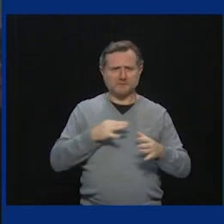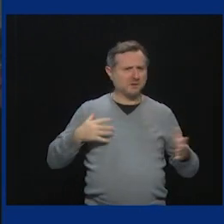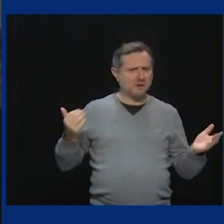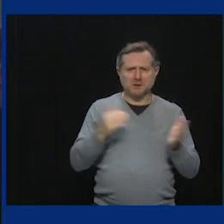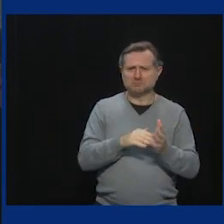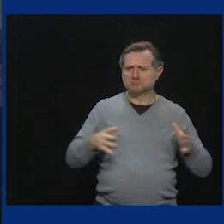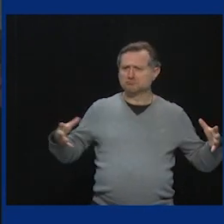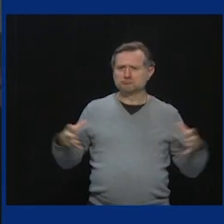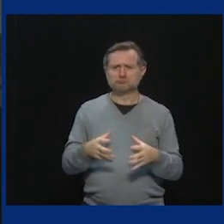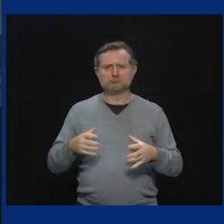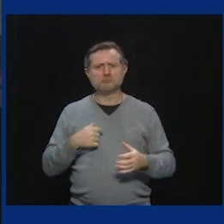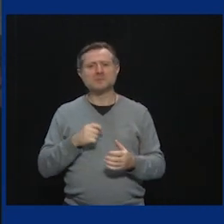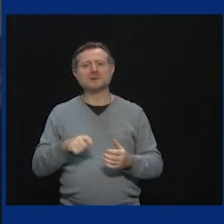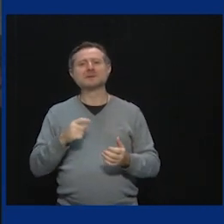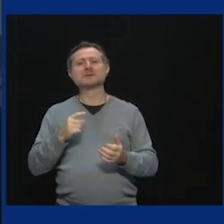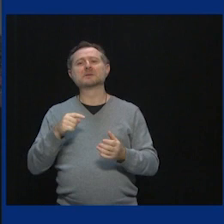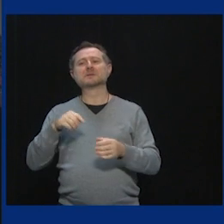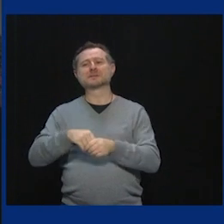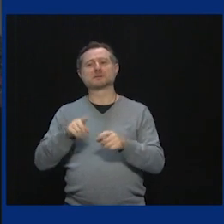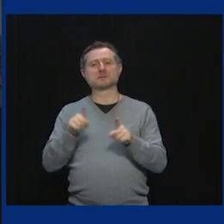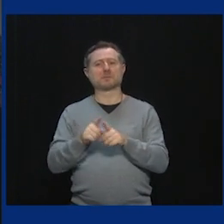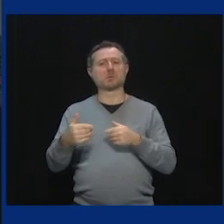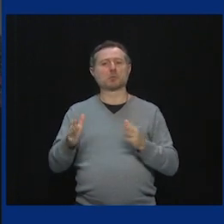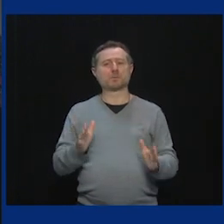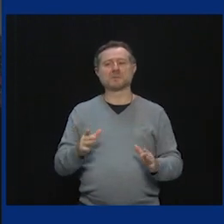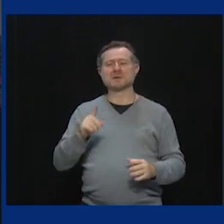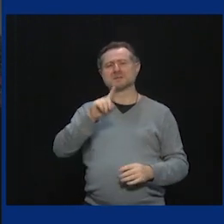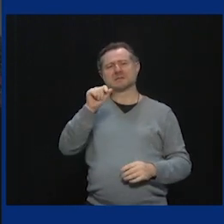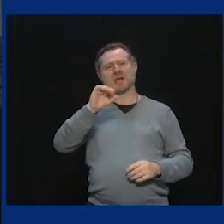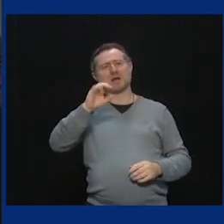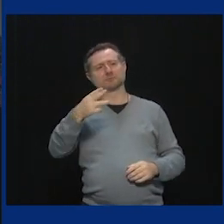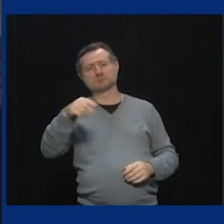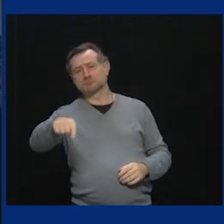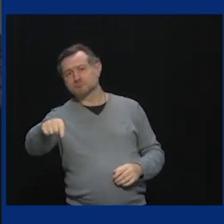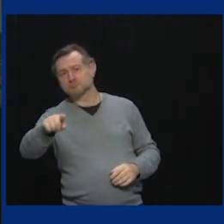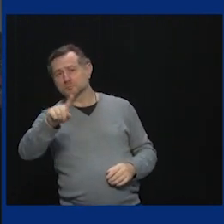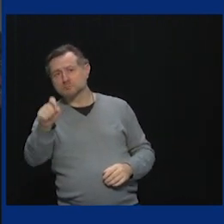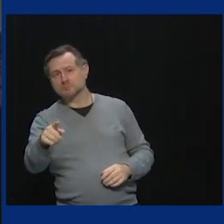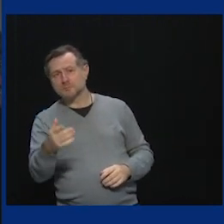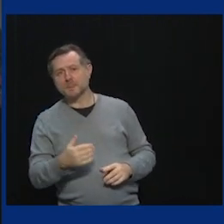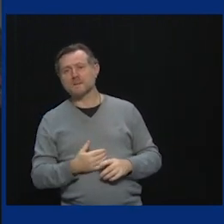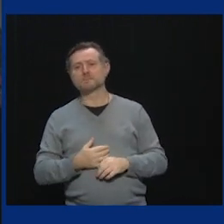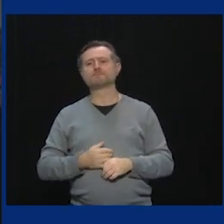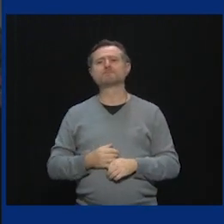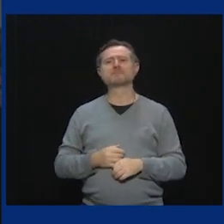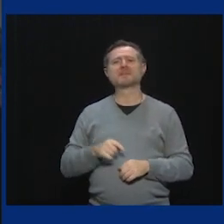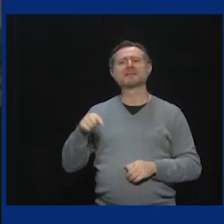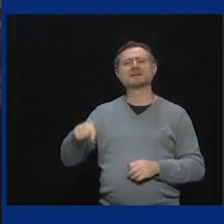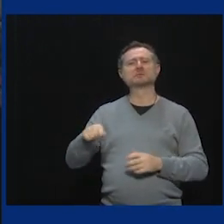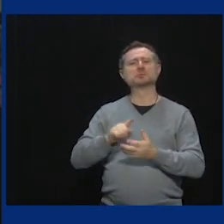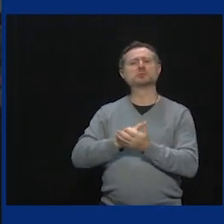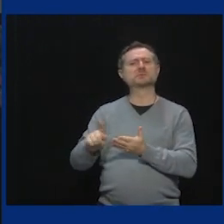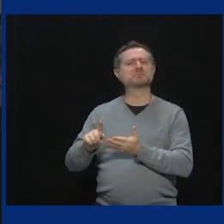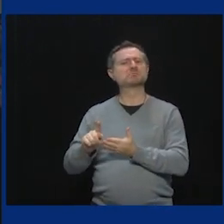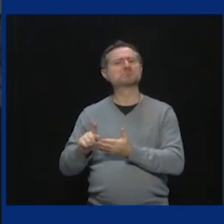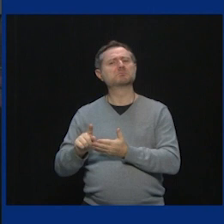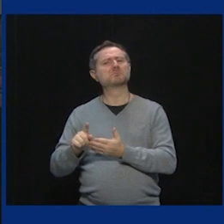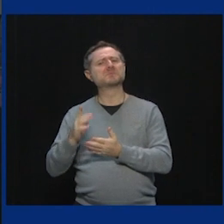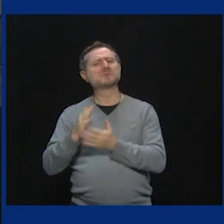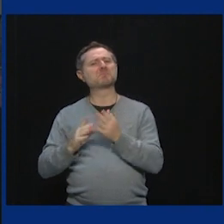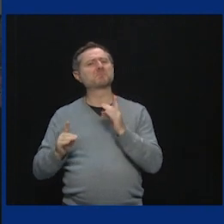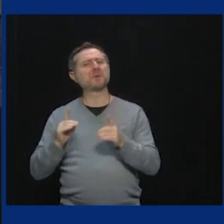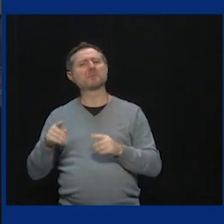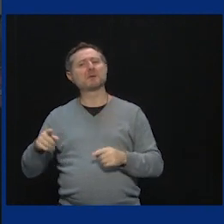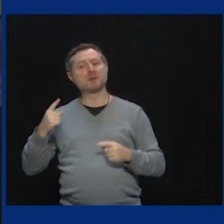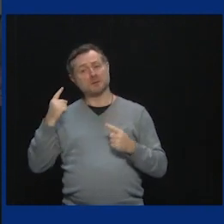Zach? As you have seen this week, there are a couple people who are seriously considering considering running against you. Likely a